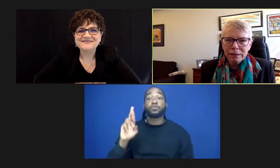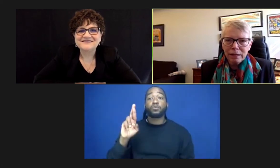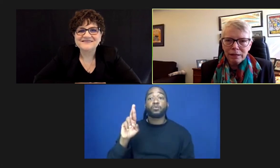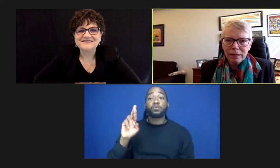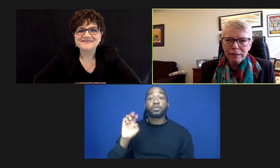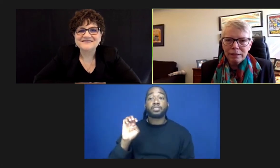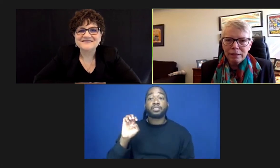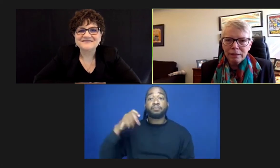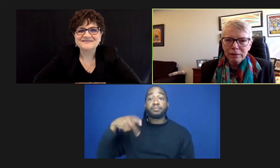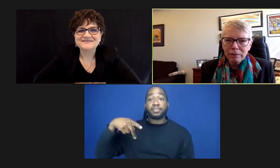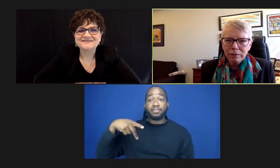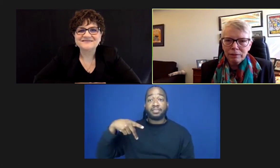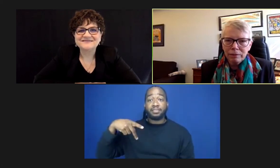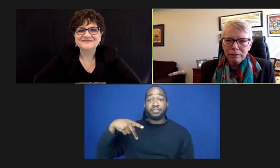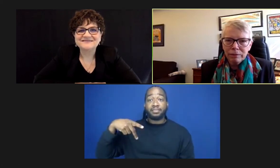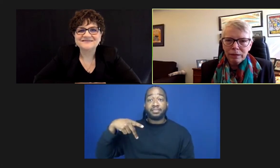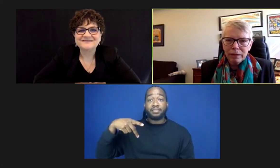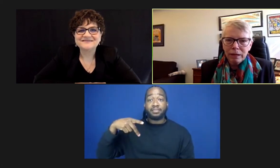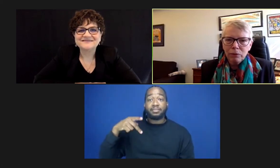rep.liz, L-I-Z,